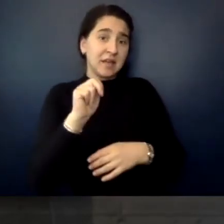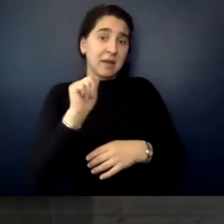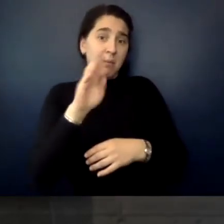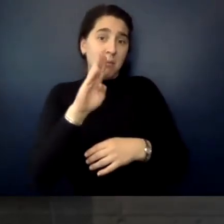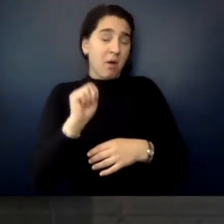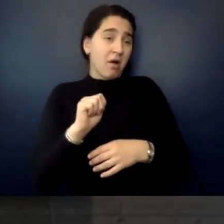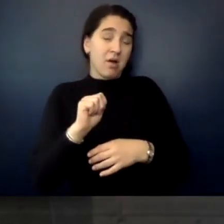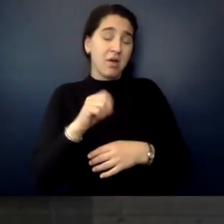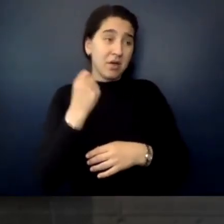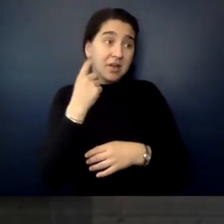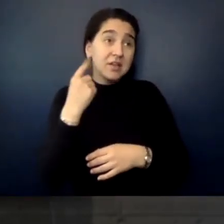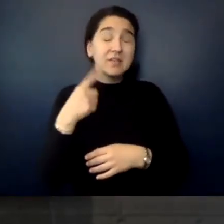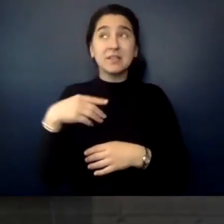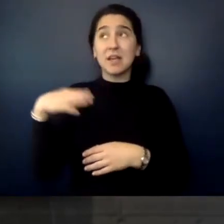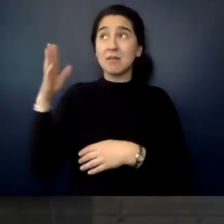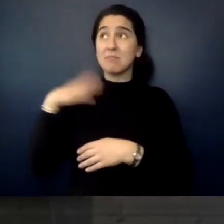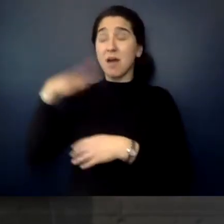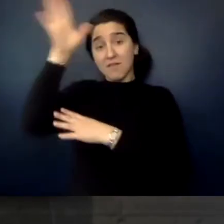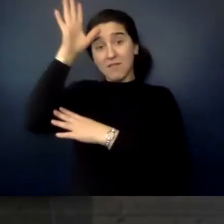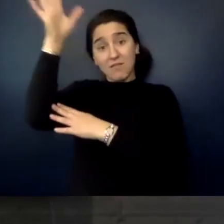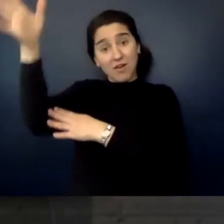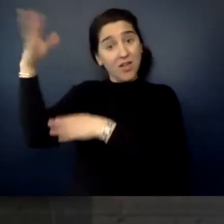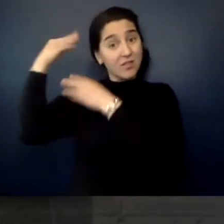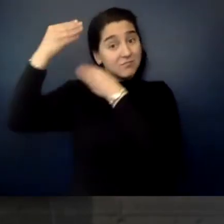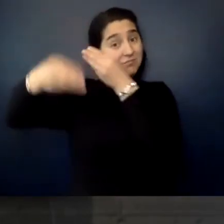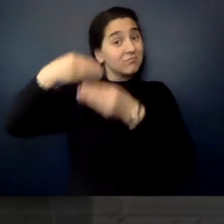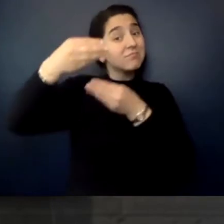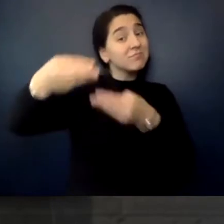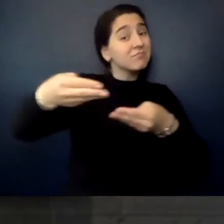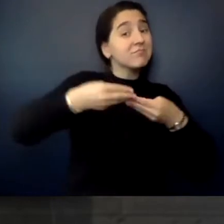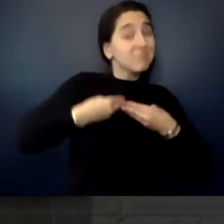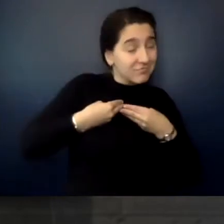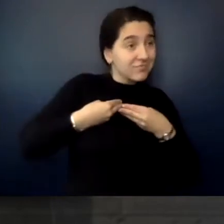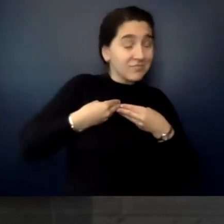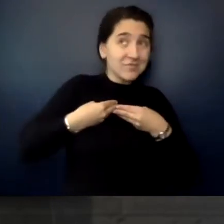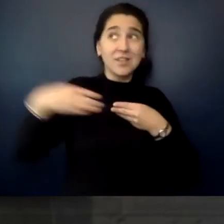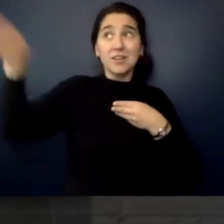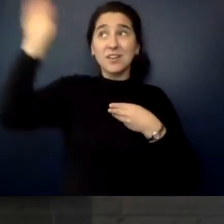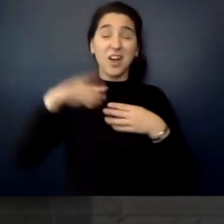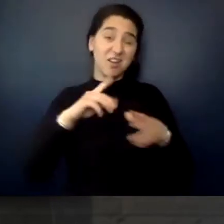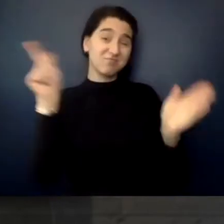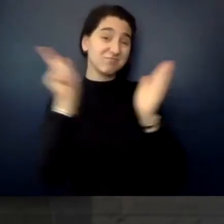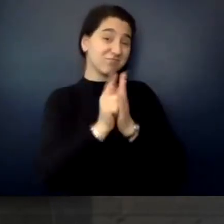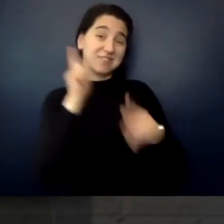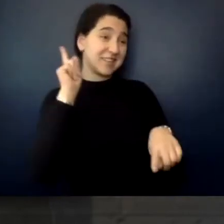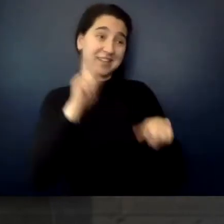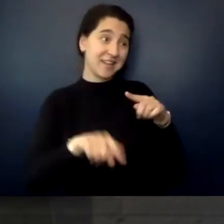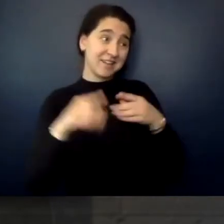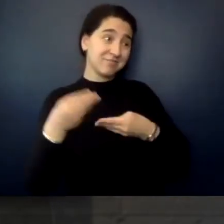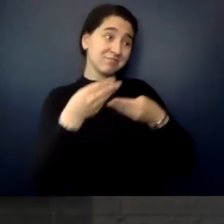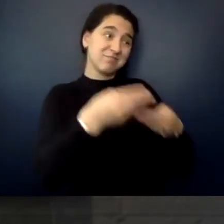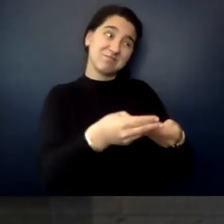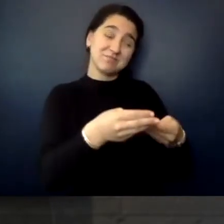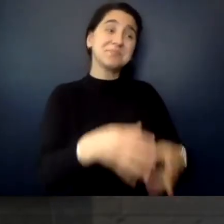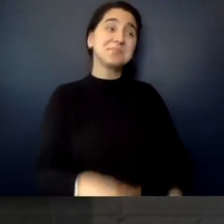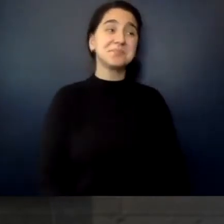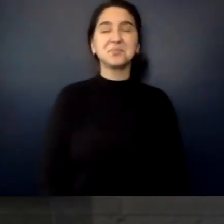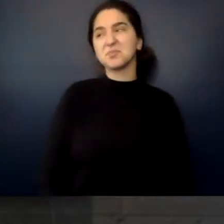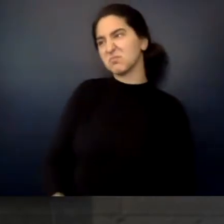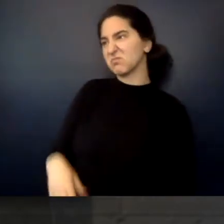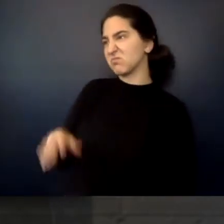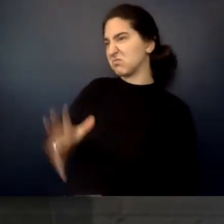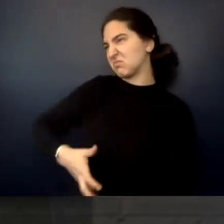fathers." So Ahab went home, sullen and angry, because Naboth the